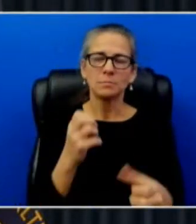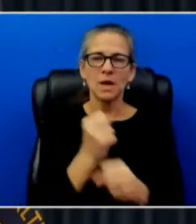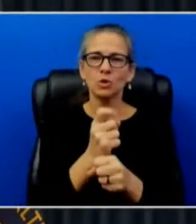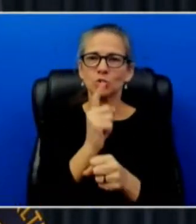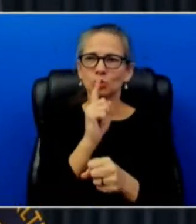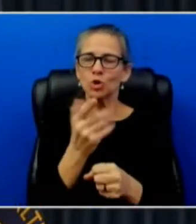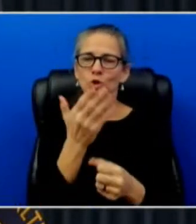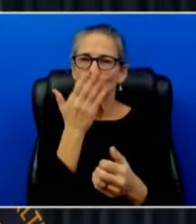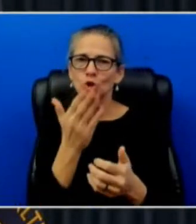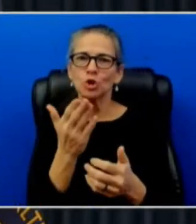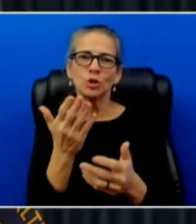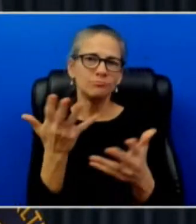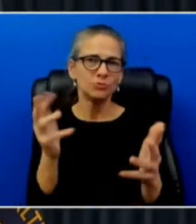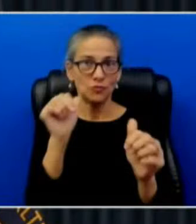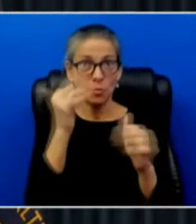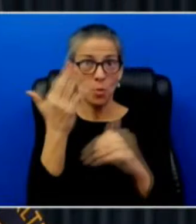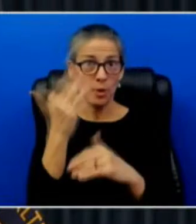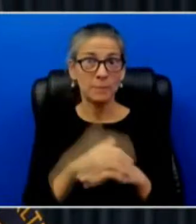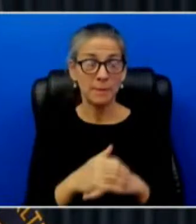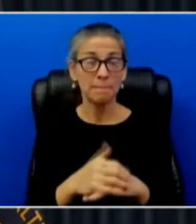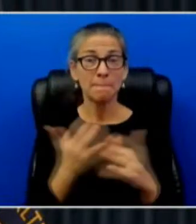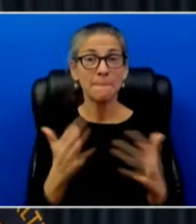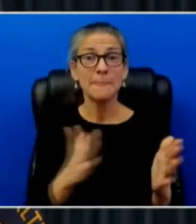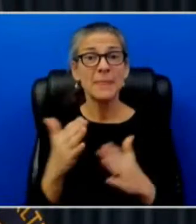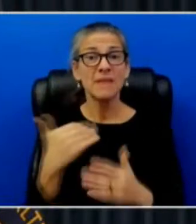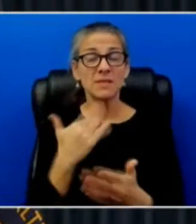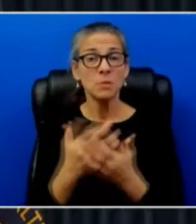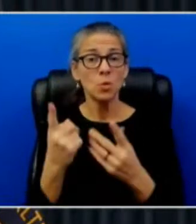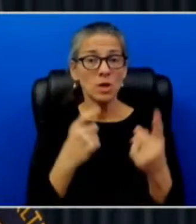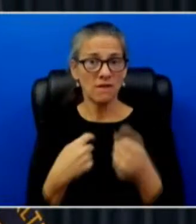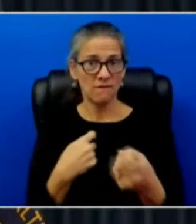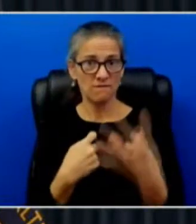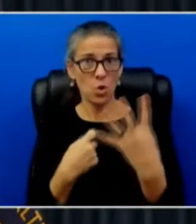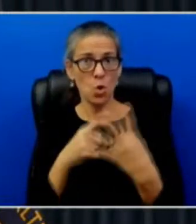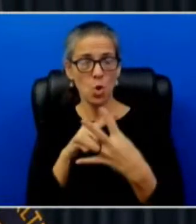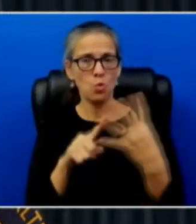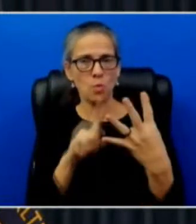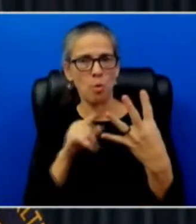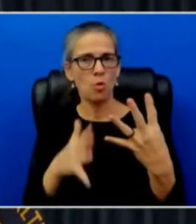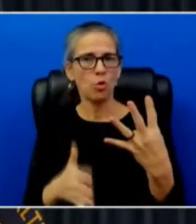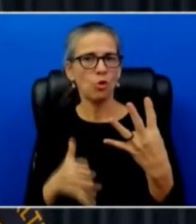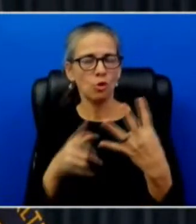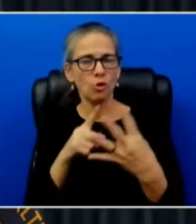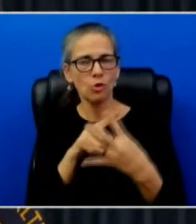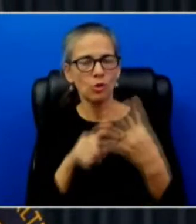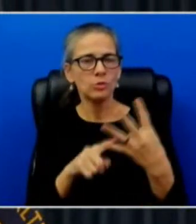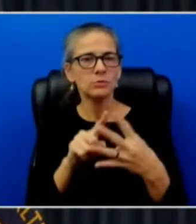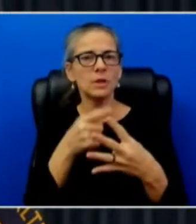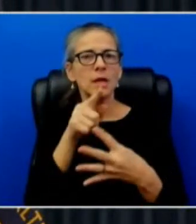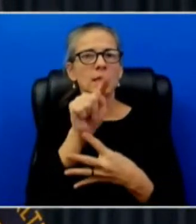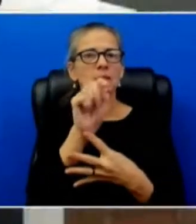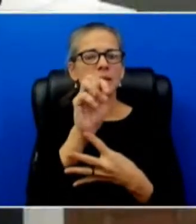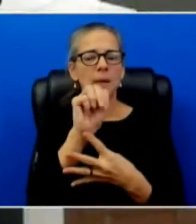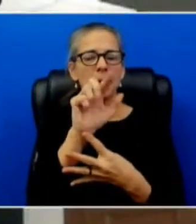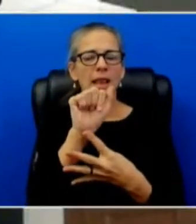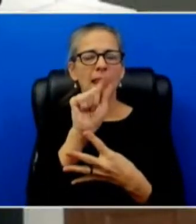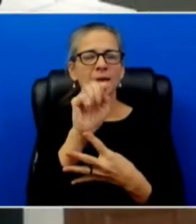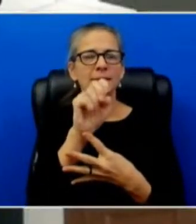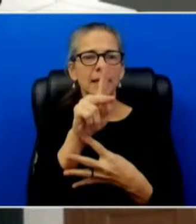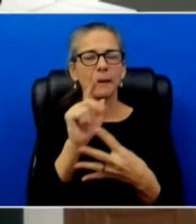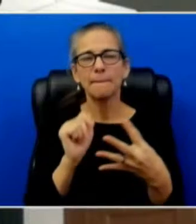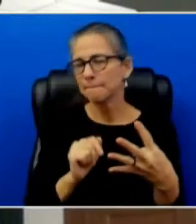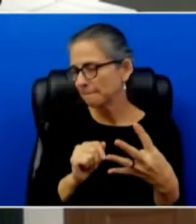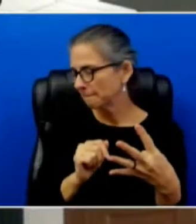morning. All right, we'll open it up to some questions. We've got 4 journalists on the line. We'll start with Tom Latek.